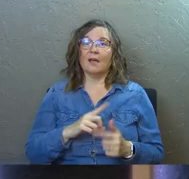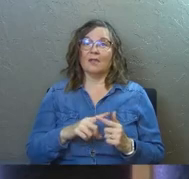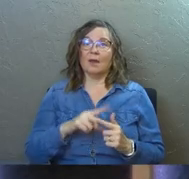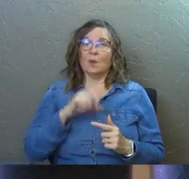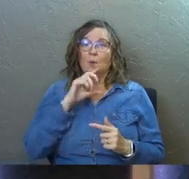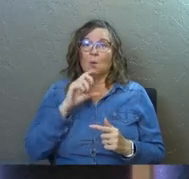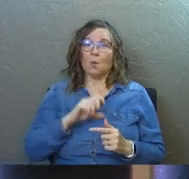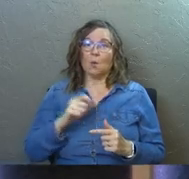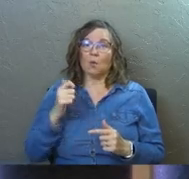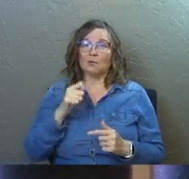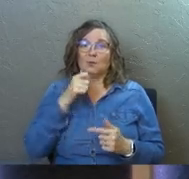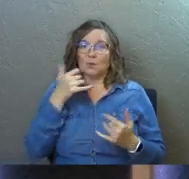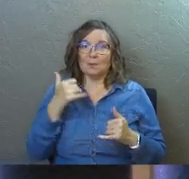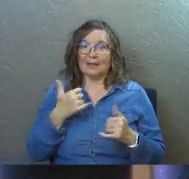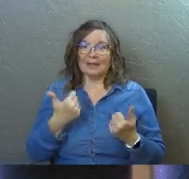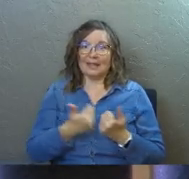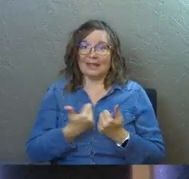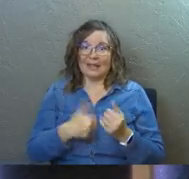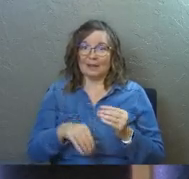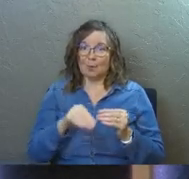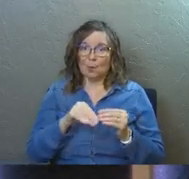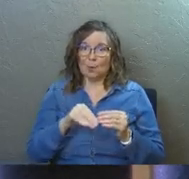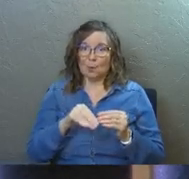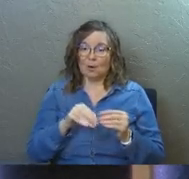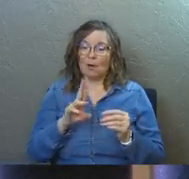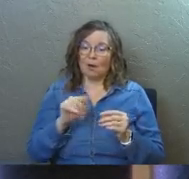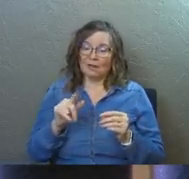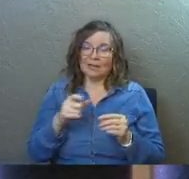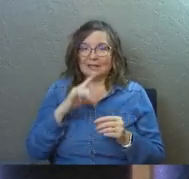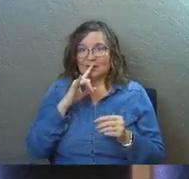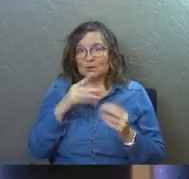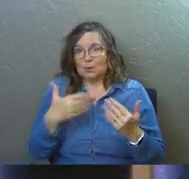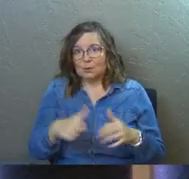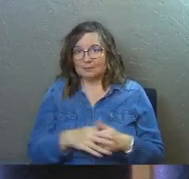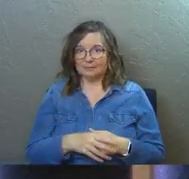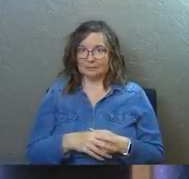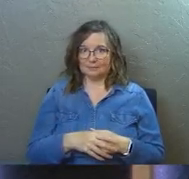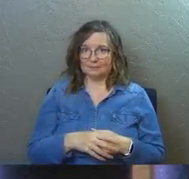got older and you don't play that little believe game anymore, unless there are kids in the room.